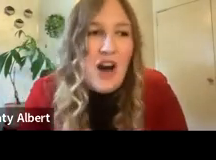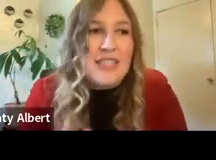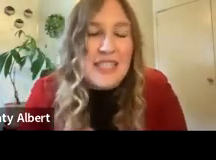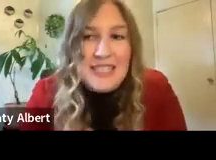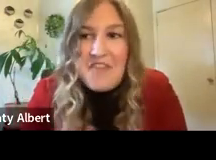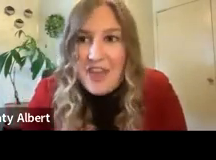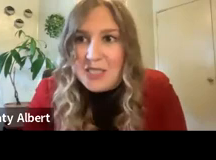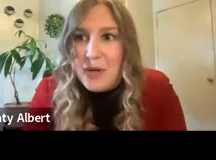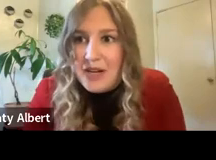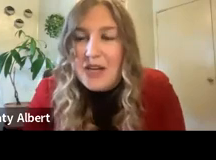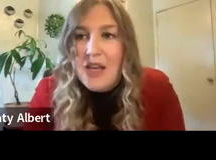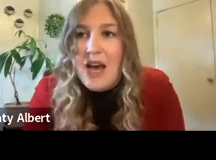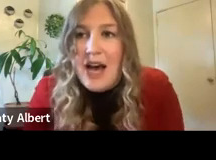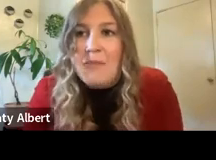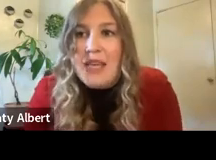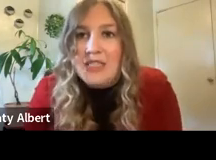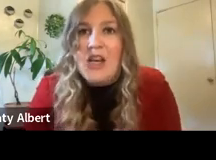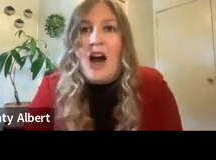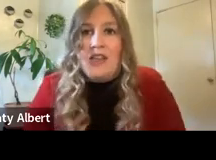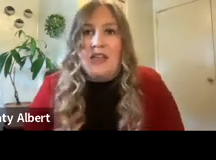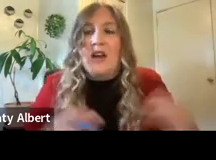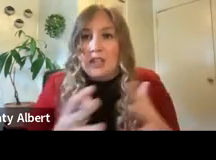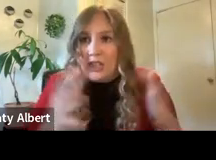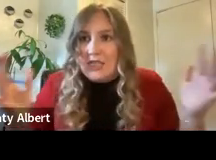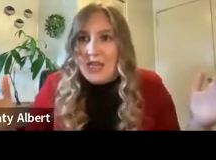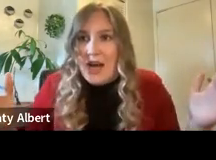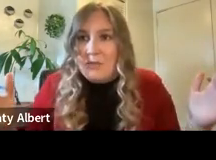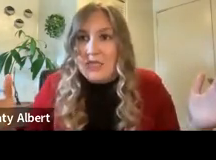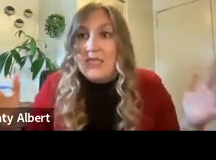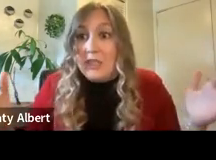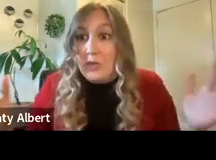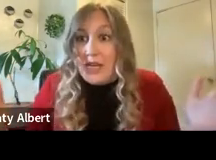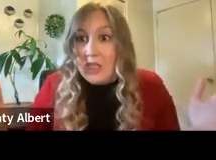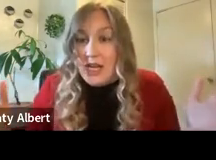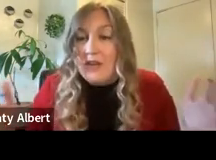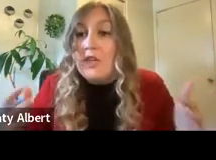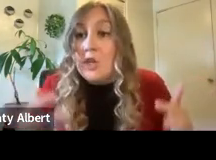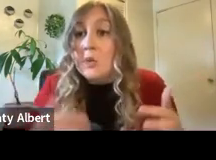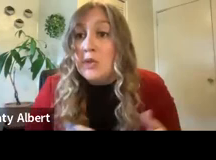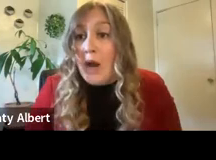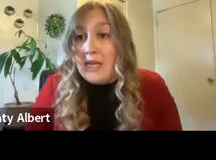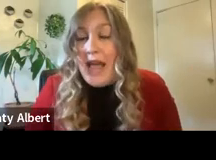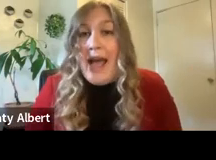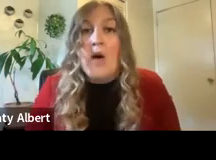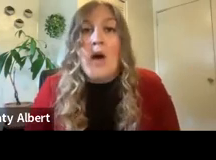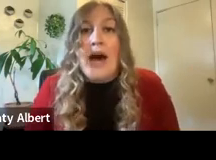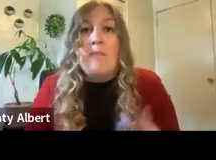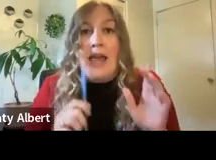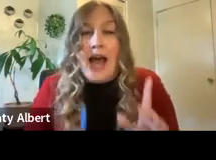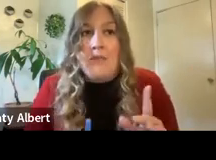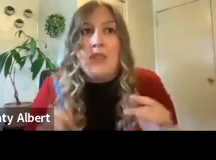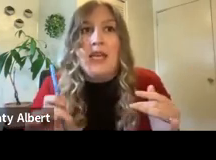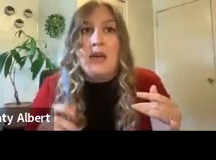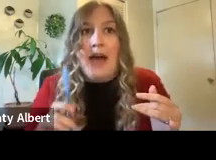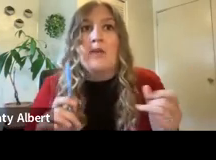I would honestly say Facebook. It's got the largest saturation of use right now.